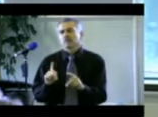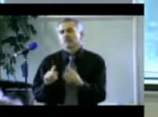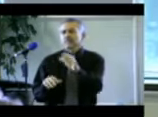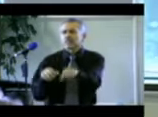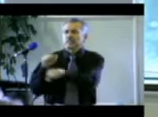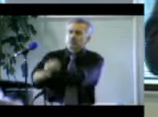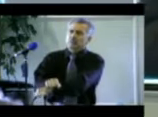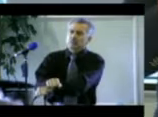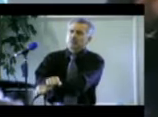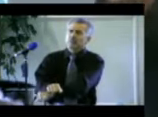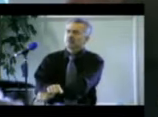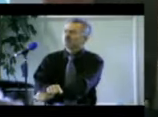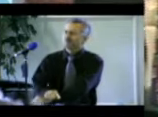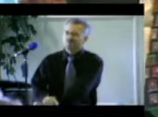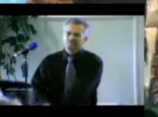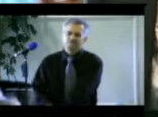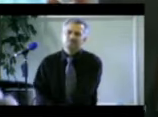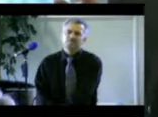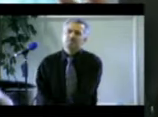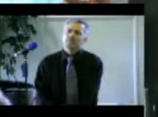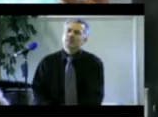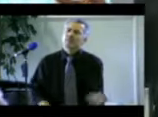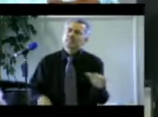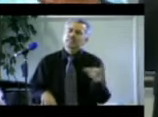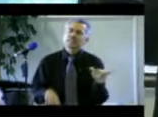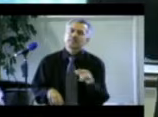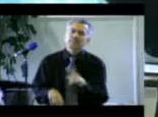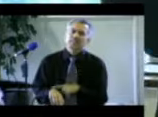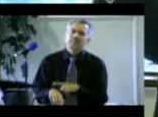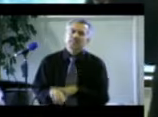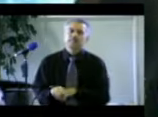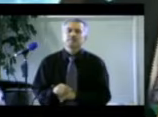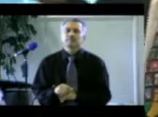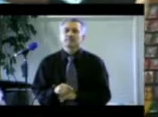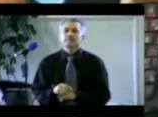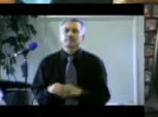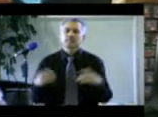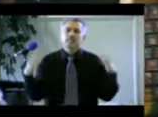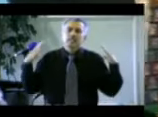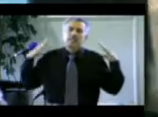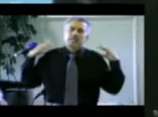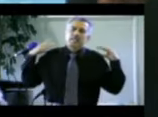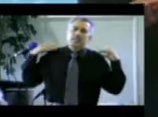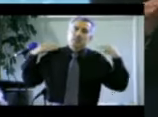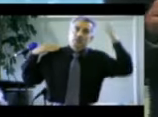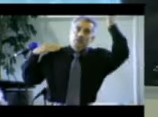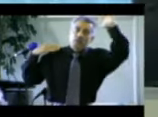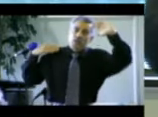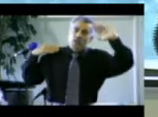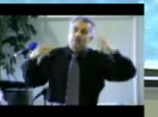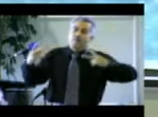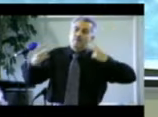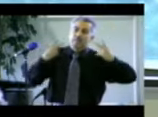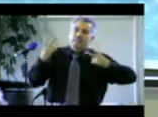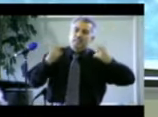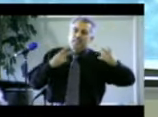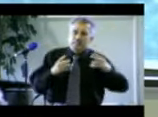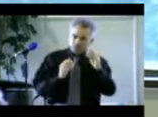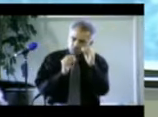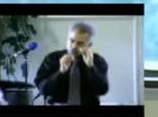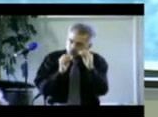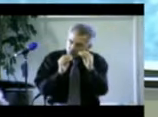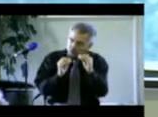also during the same time, angels of God have been visiting him and instructing him that